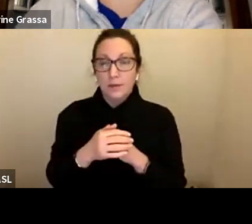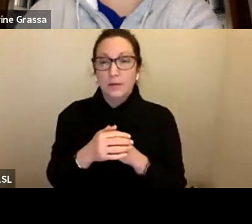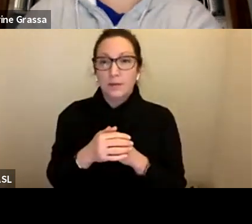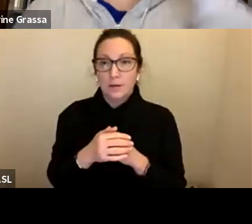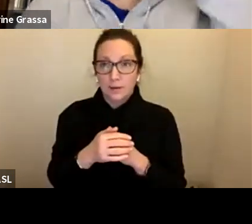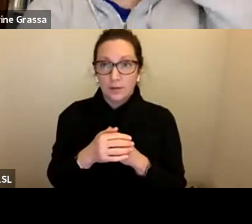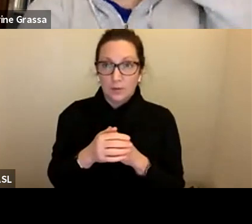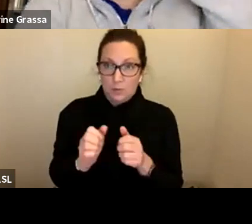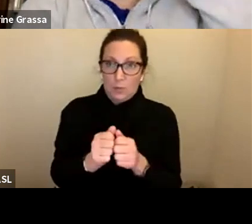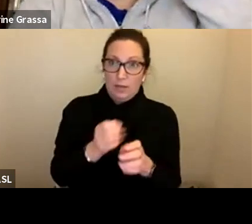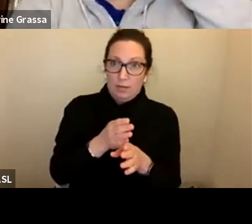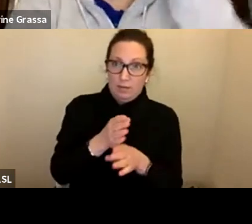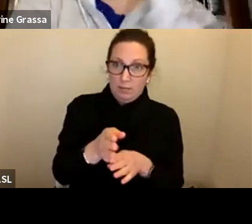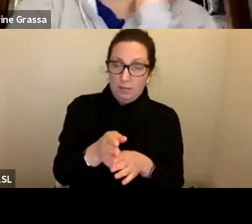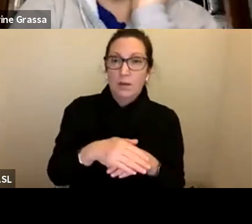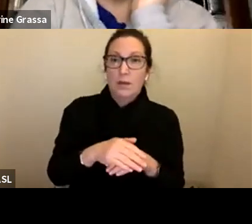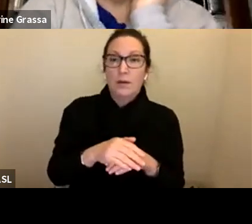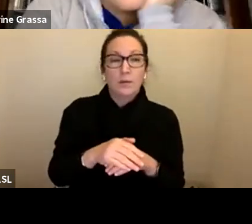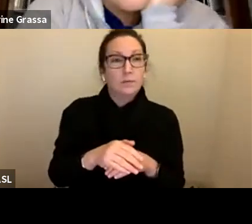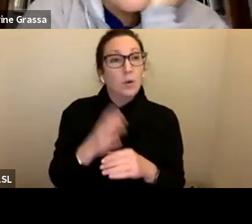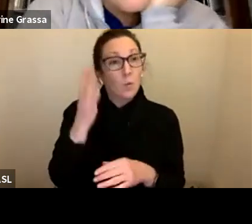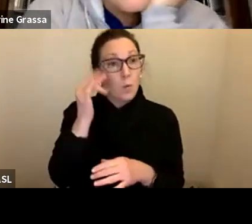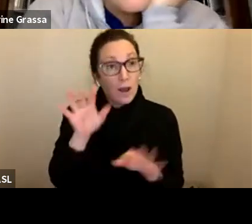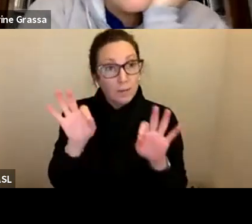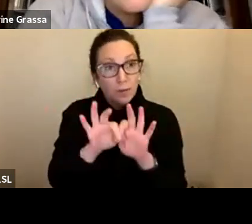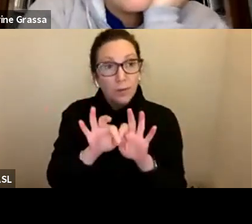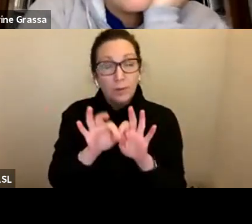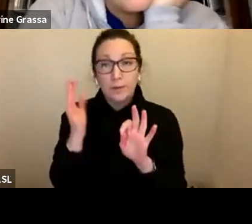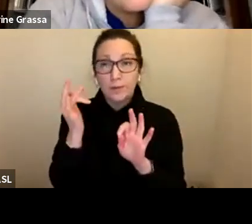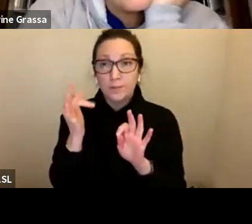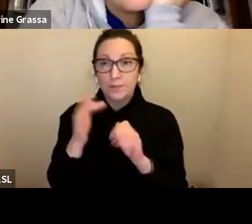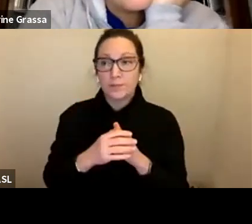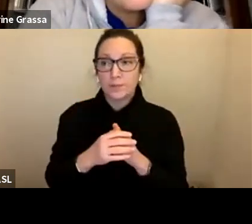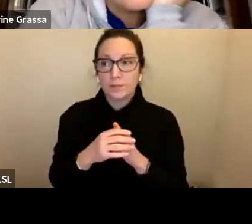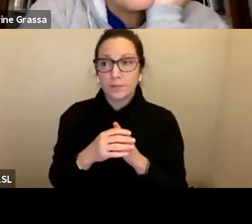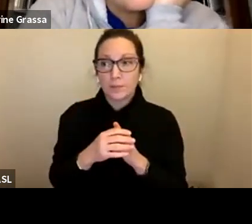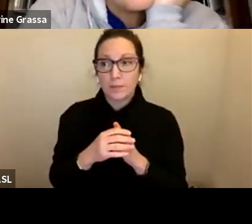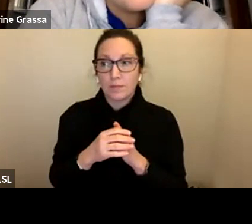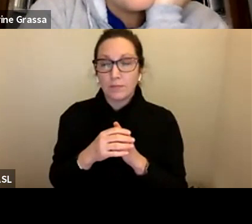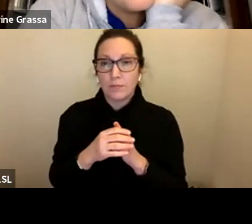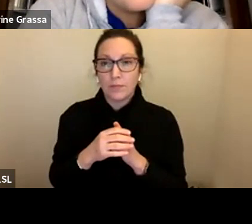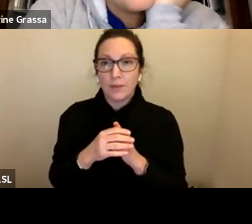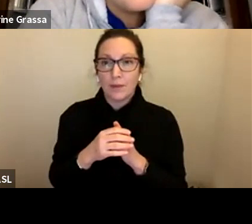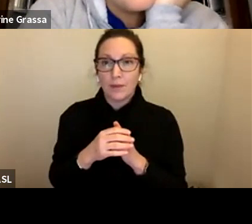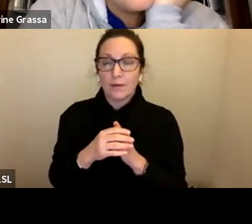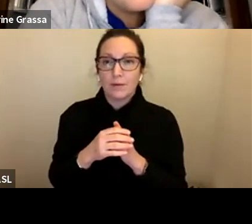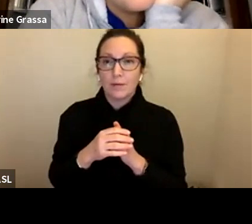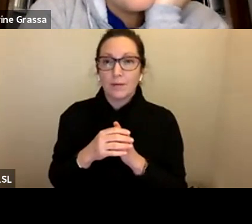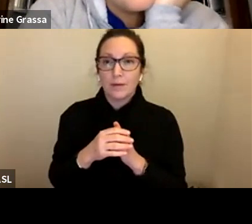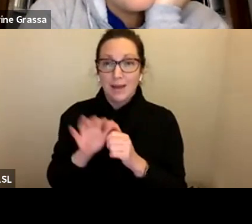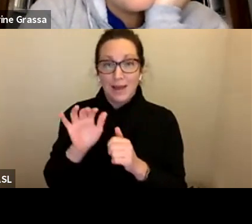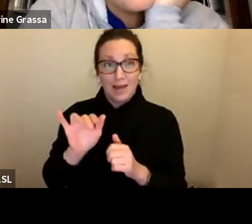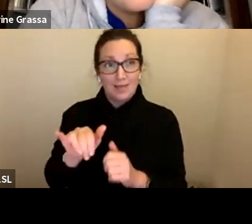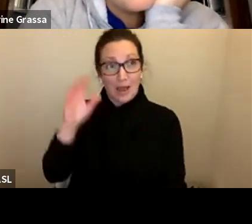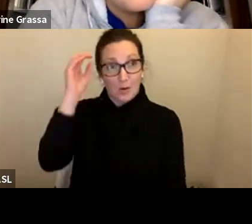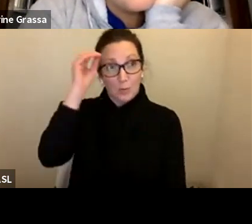but what's significant about it is that it was an opinion that was indeed, as